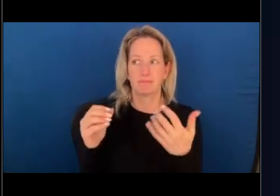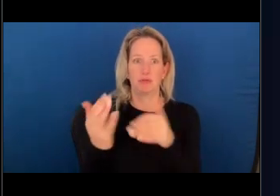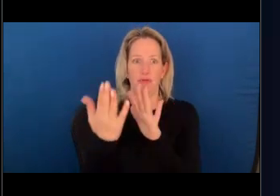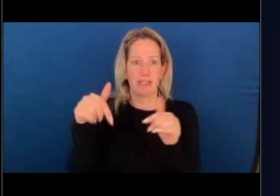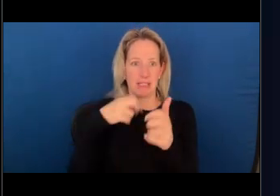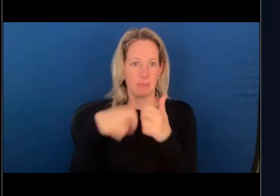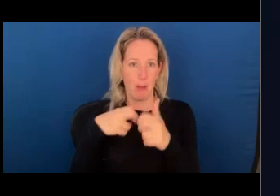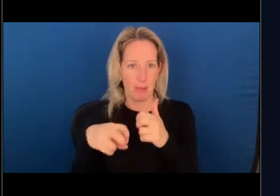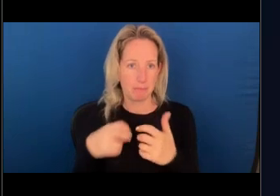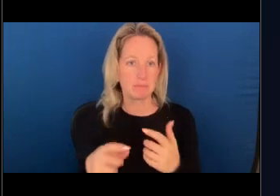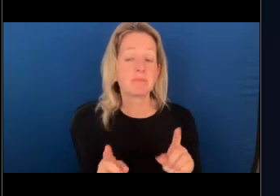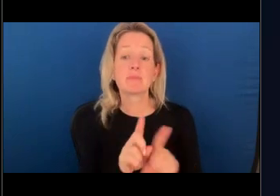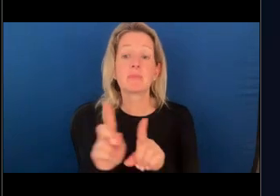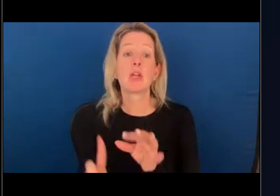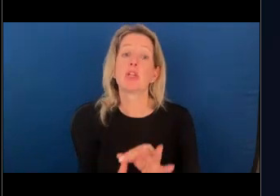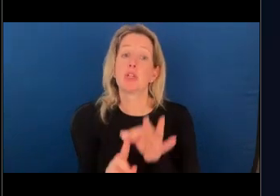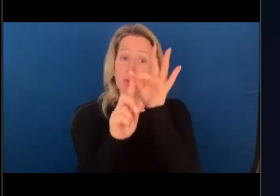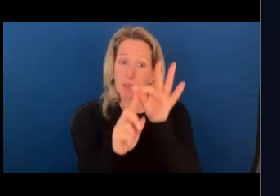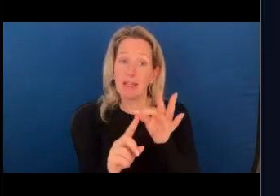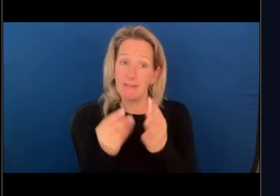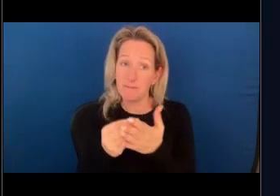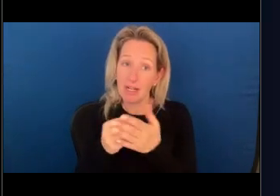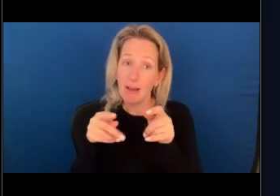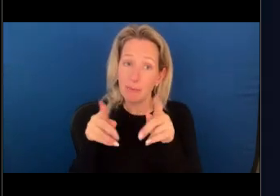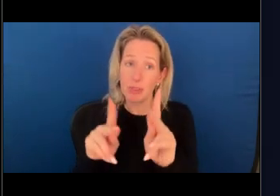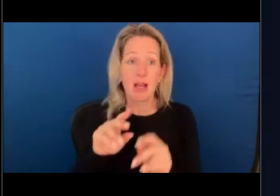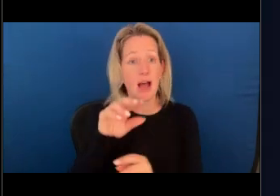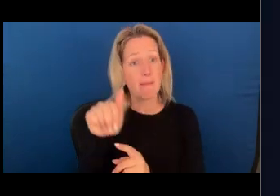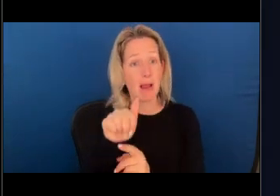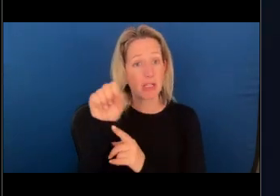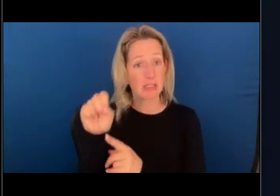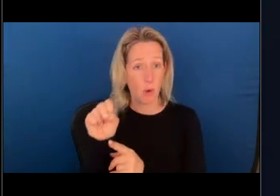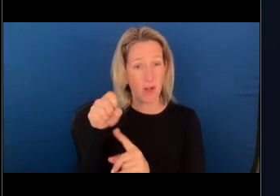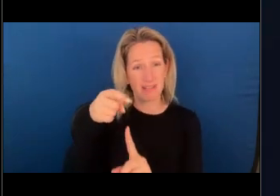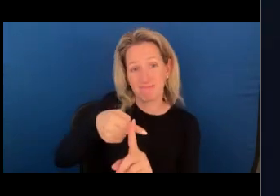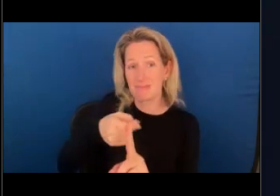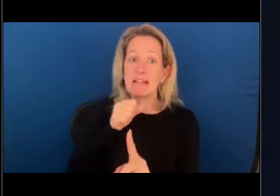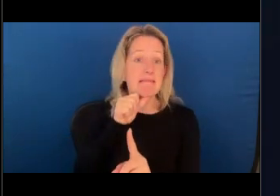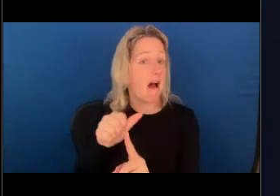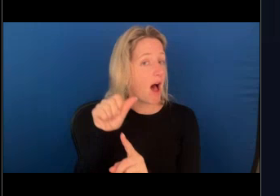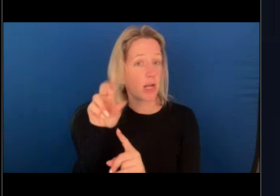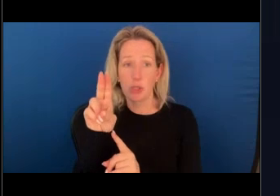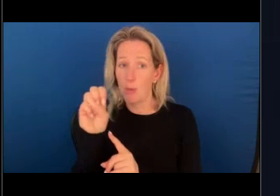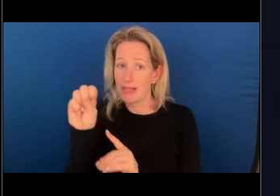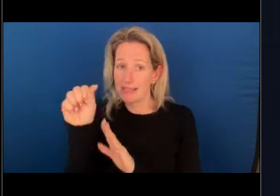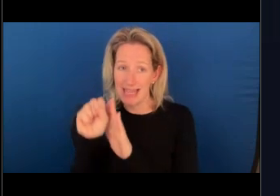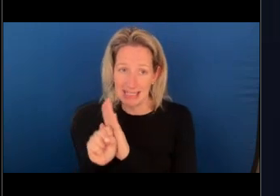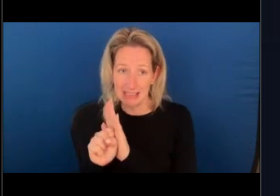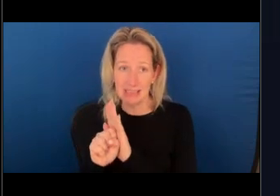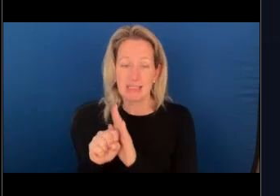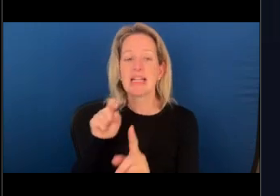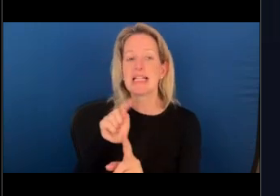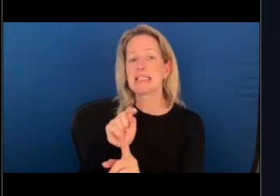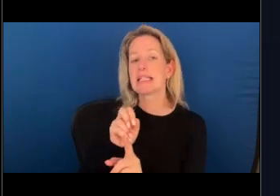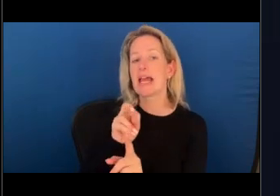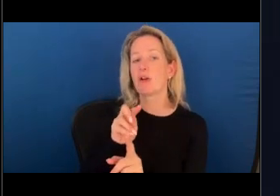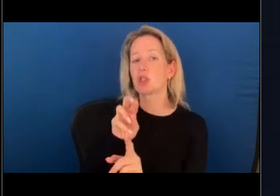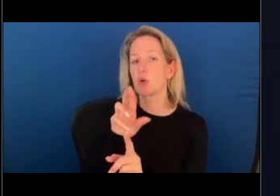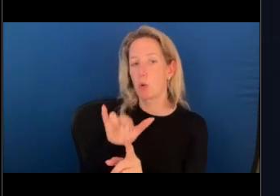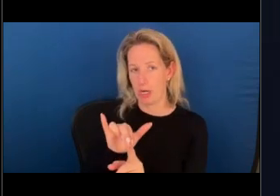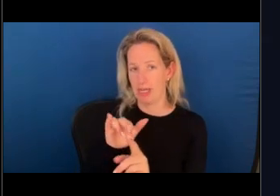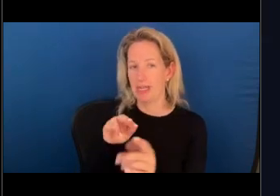funding opportunities. So American Samoa is not a U.S. state, it's a territory, so that makes it sort of in a different class.